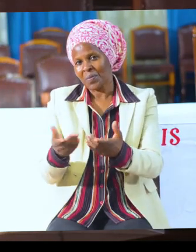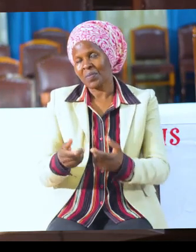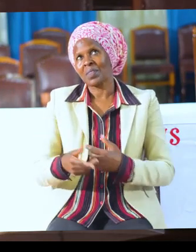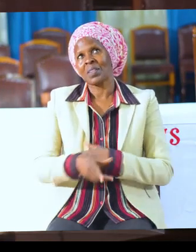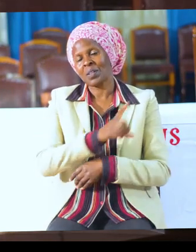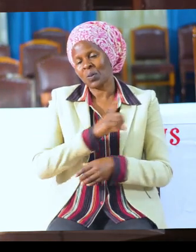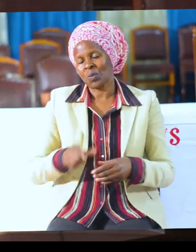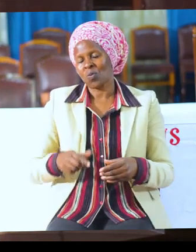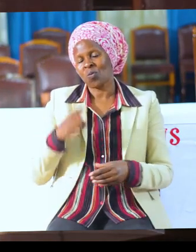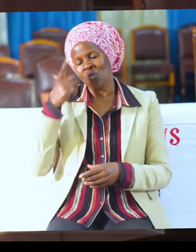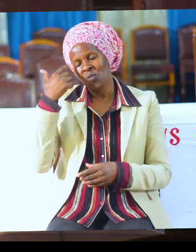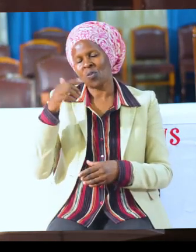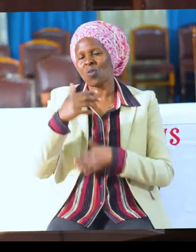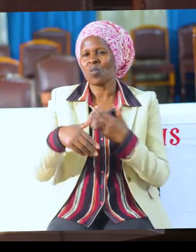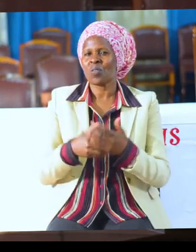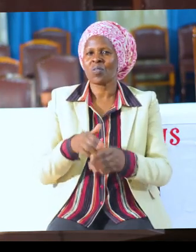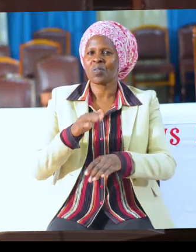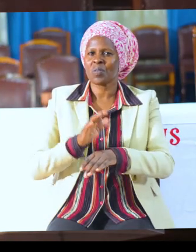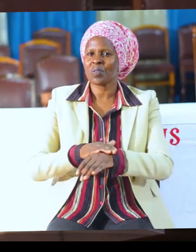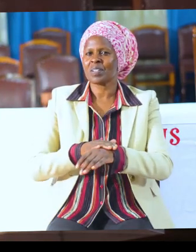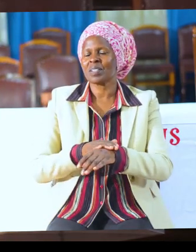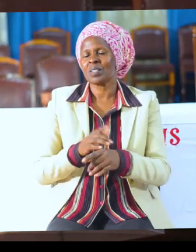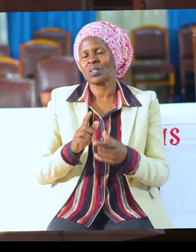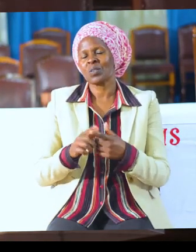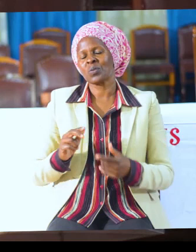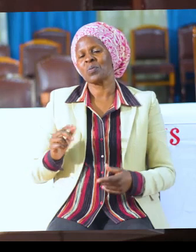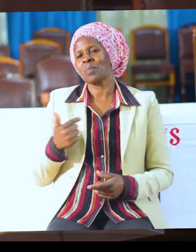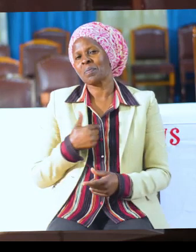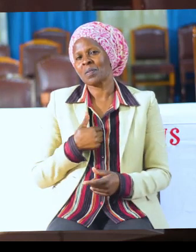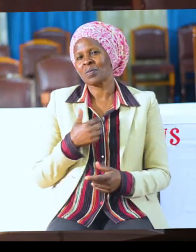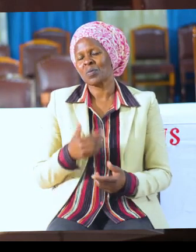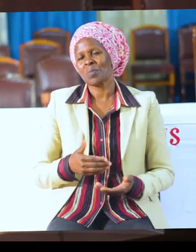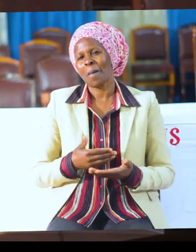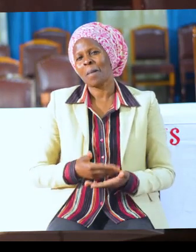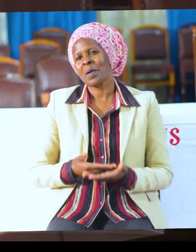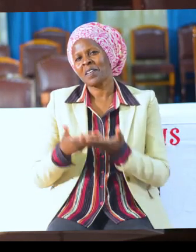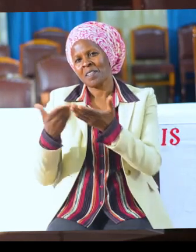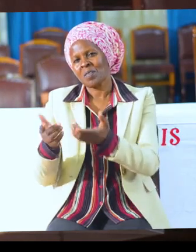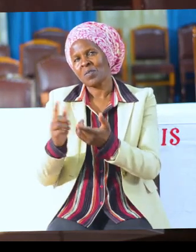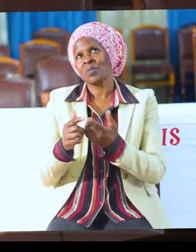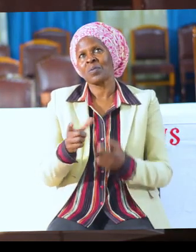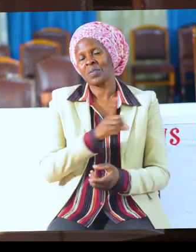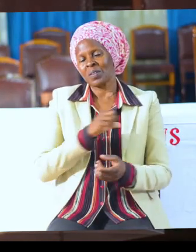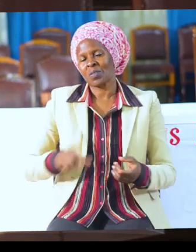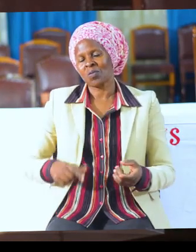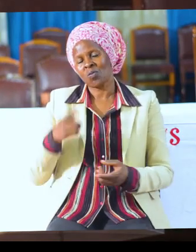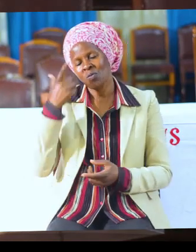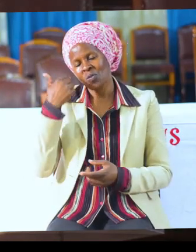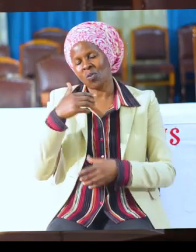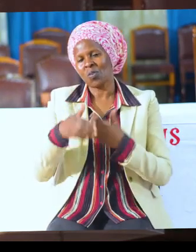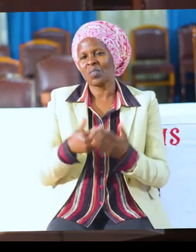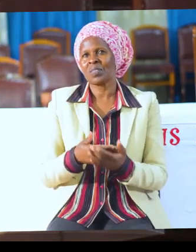Lord for all his goodness to me? What shall I render to the Lord for all his goodness to